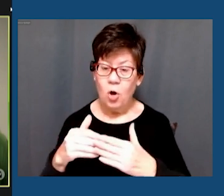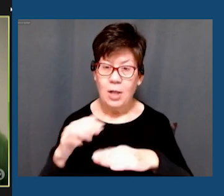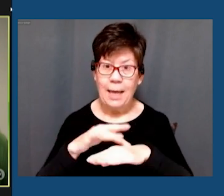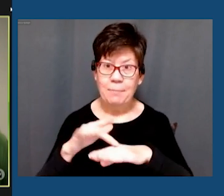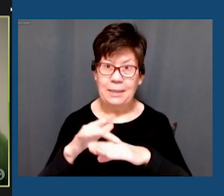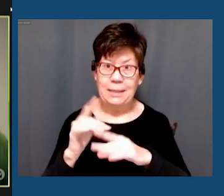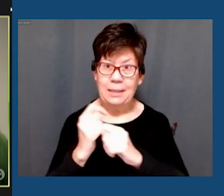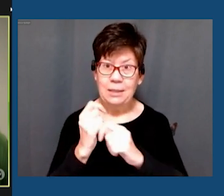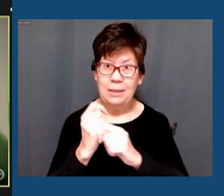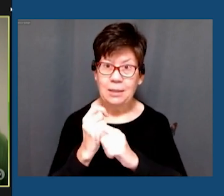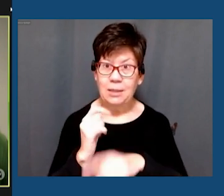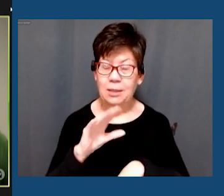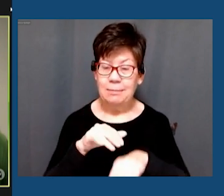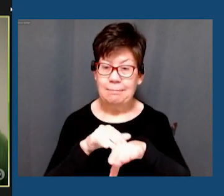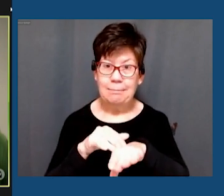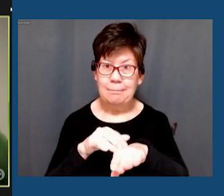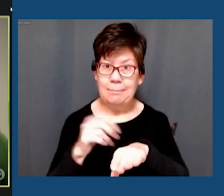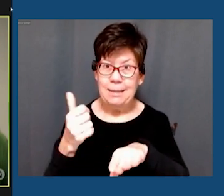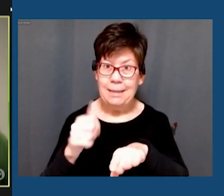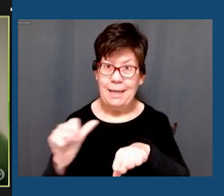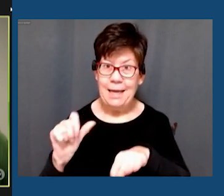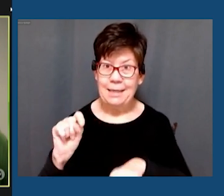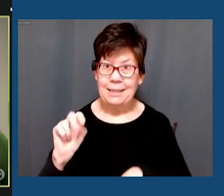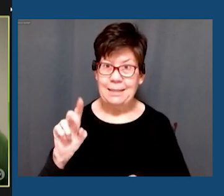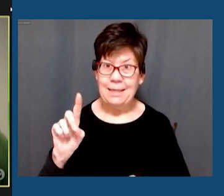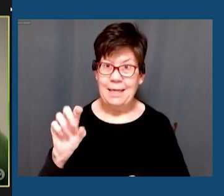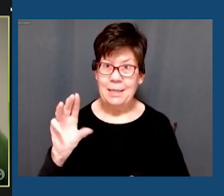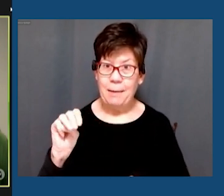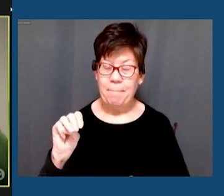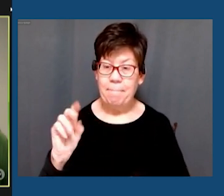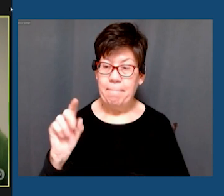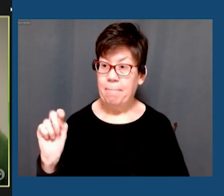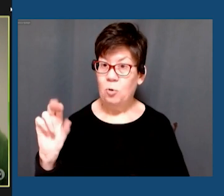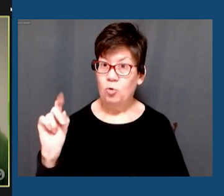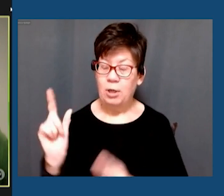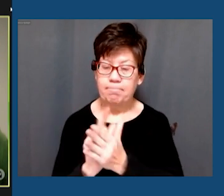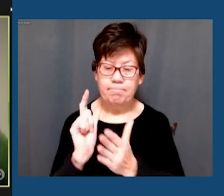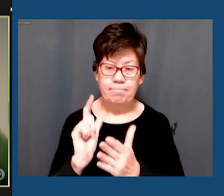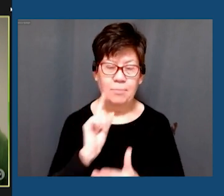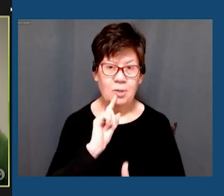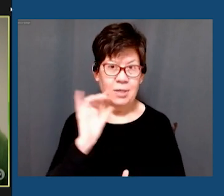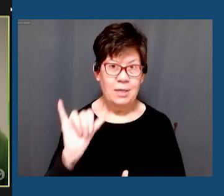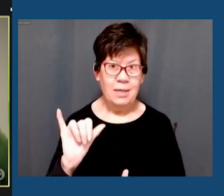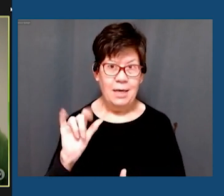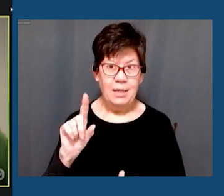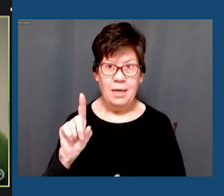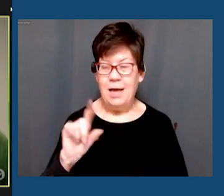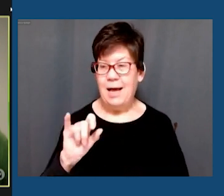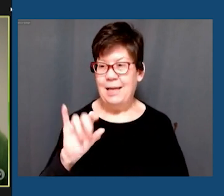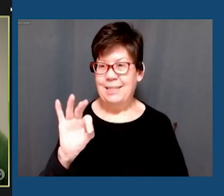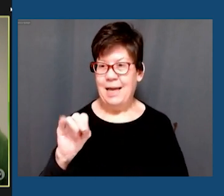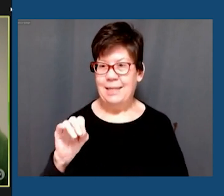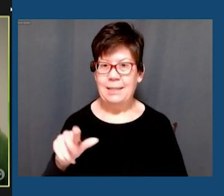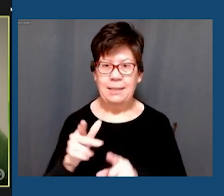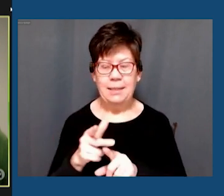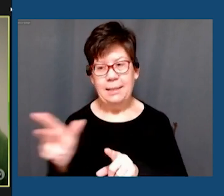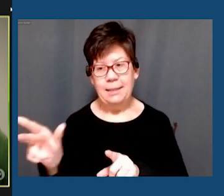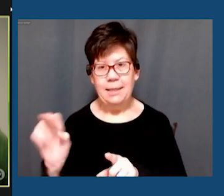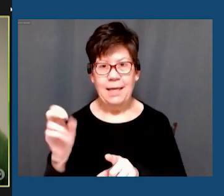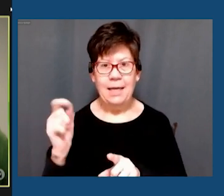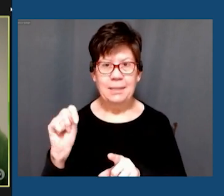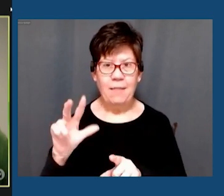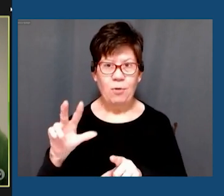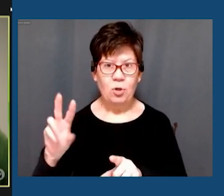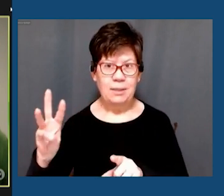any tandem truck will be restricted from traveling the New York State Thruway, I-90 exit 36 to